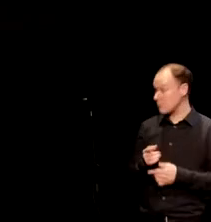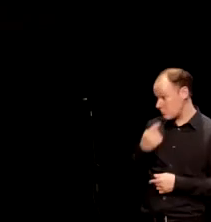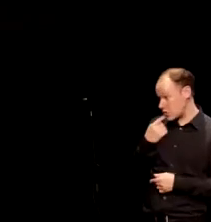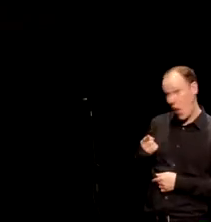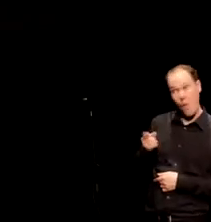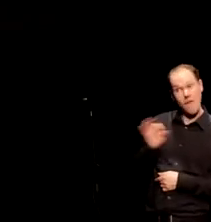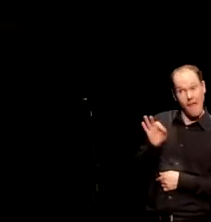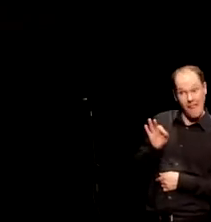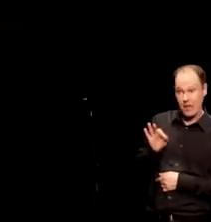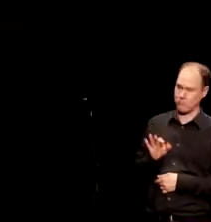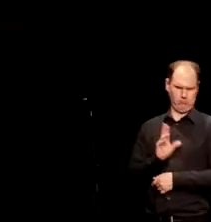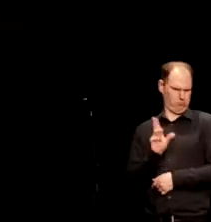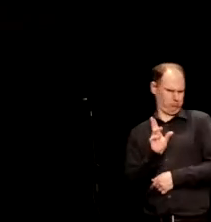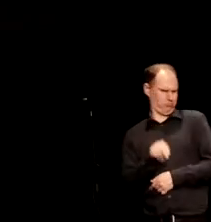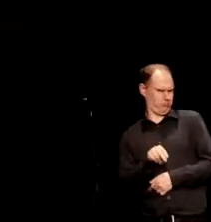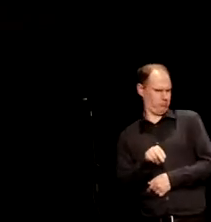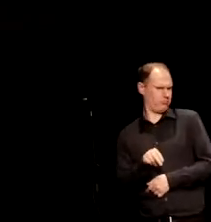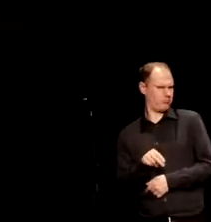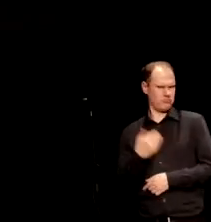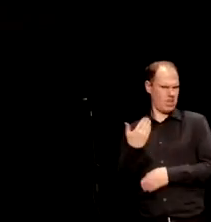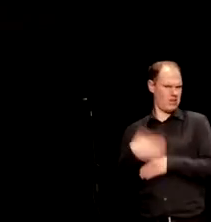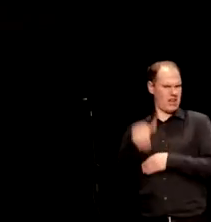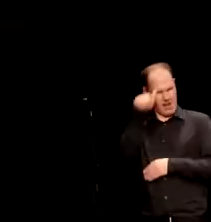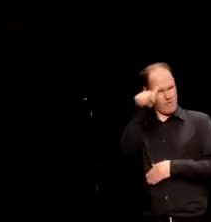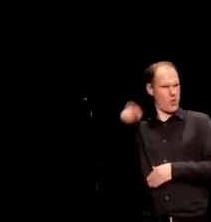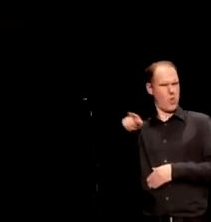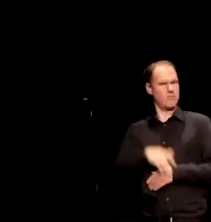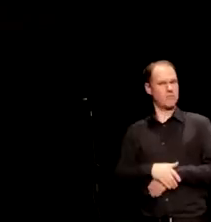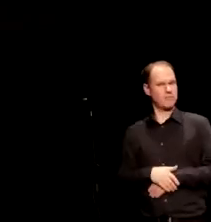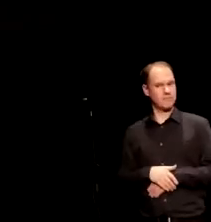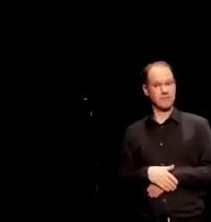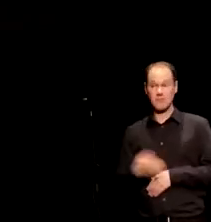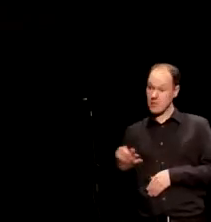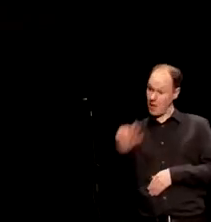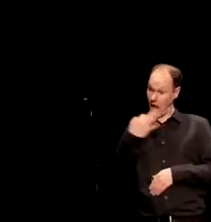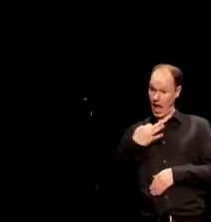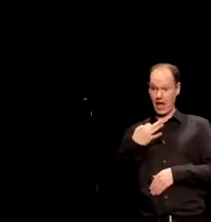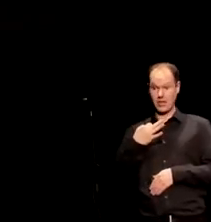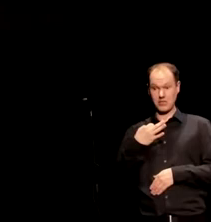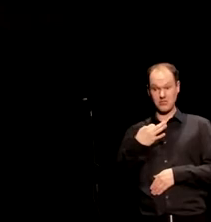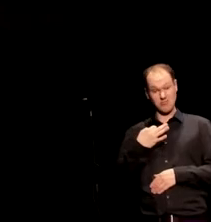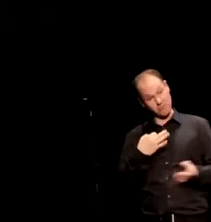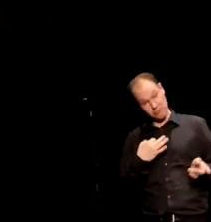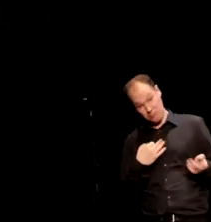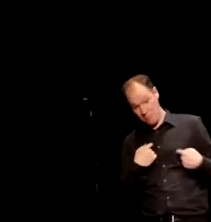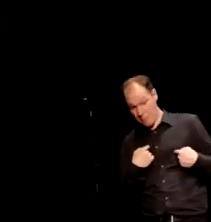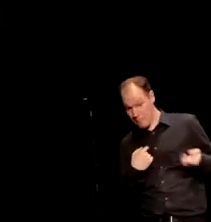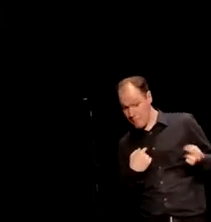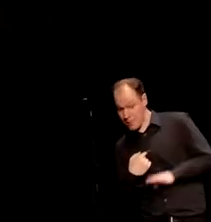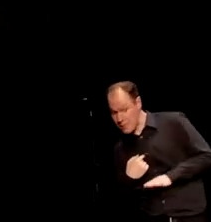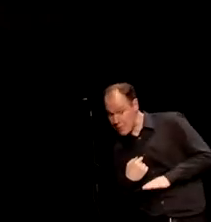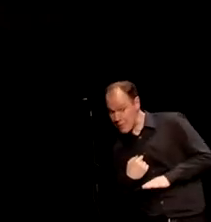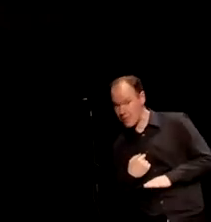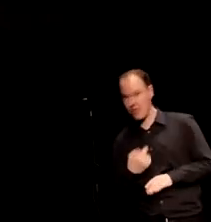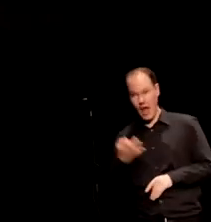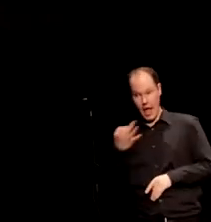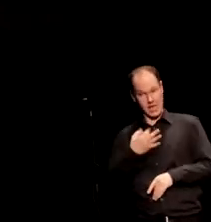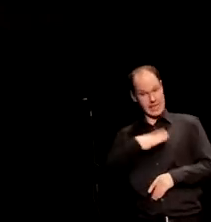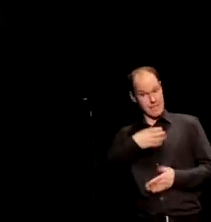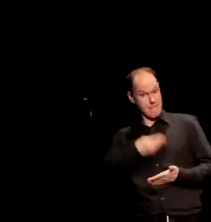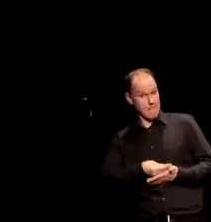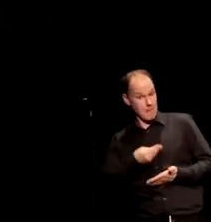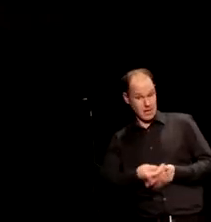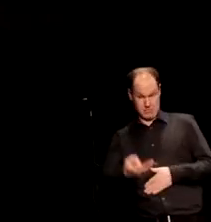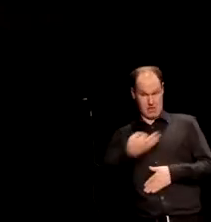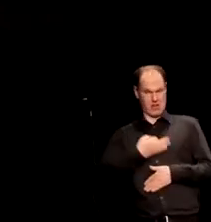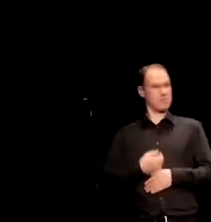anything, have you? No, he will never know. He asked me to reconsider returning and wanted to know if I need money or anything, as